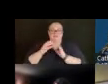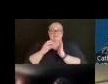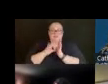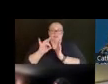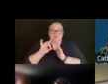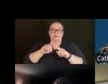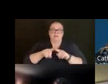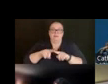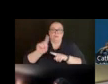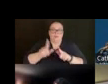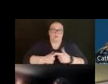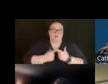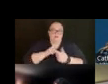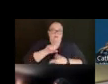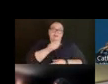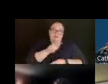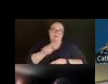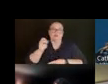live.